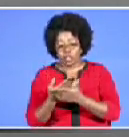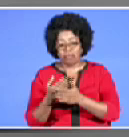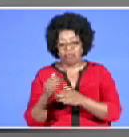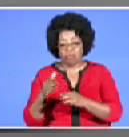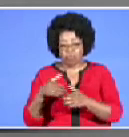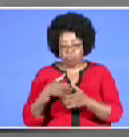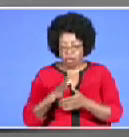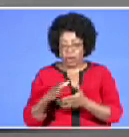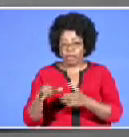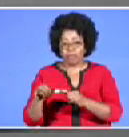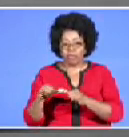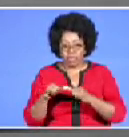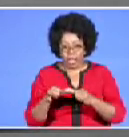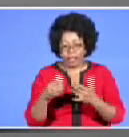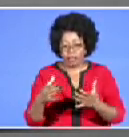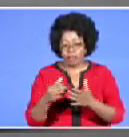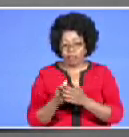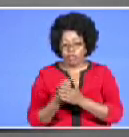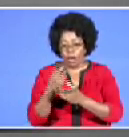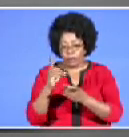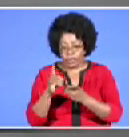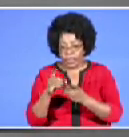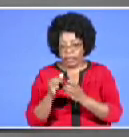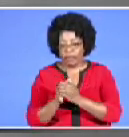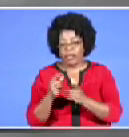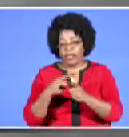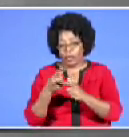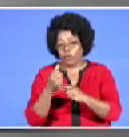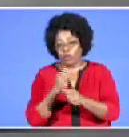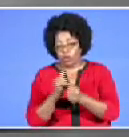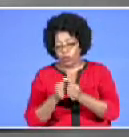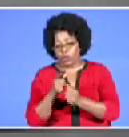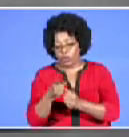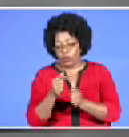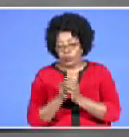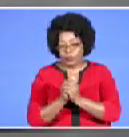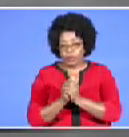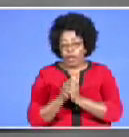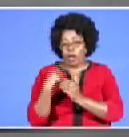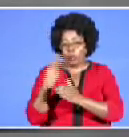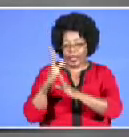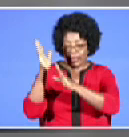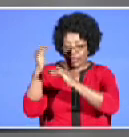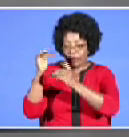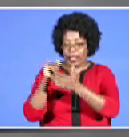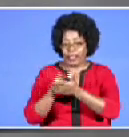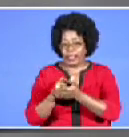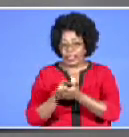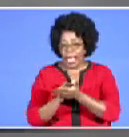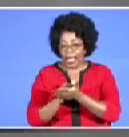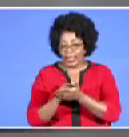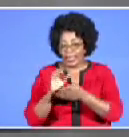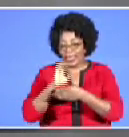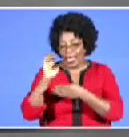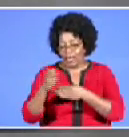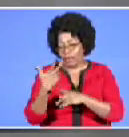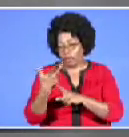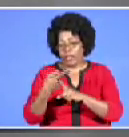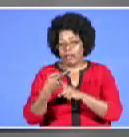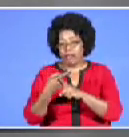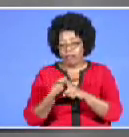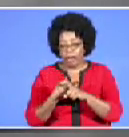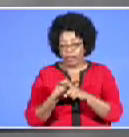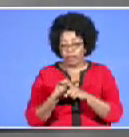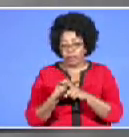standing, we're going to enroll you into the three-month waiver. We anticipate that at the end of the 3 months that, you